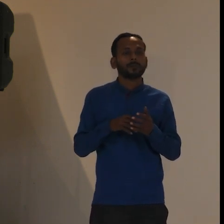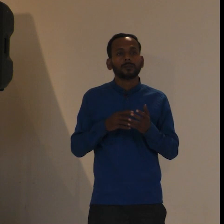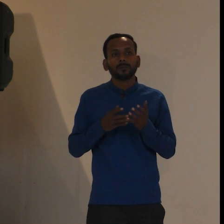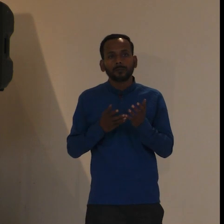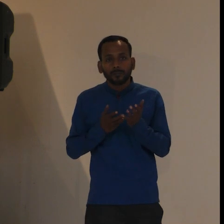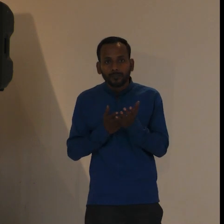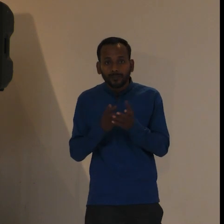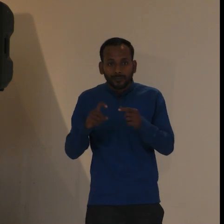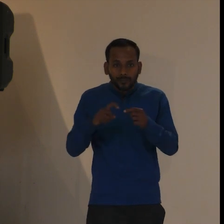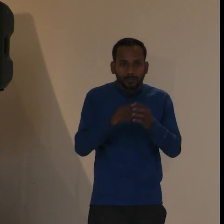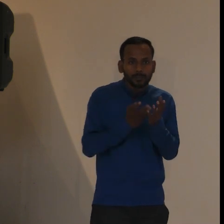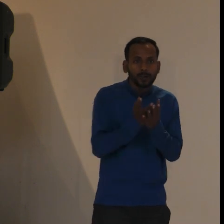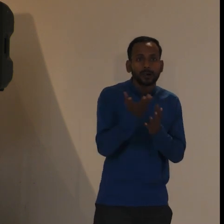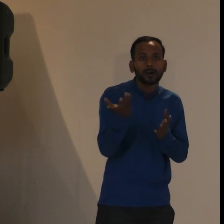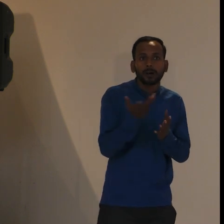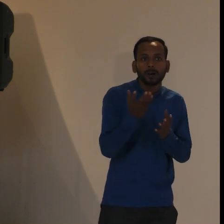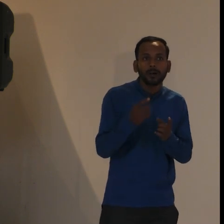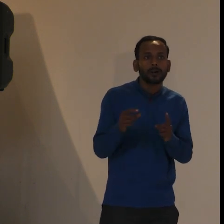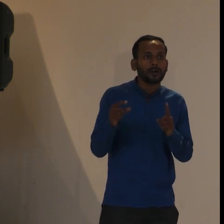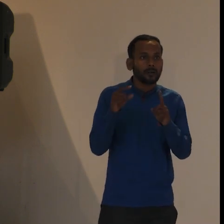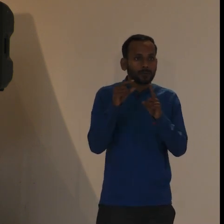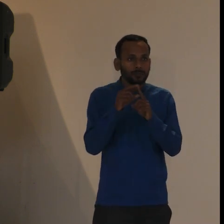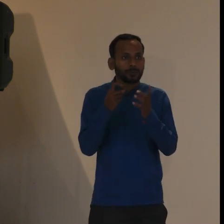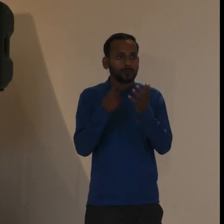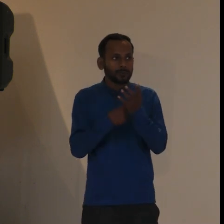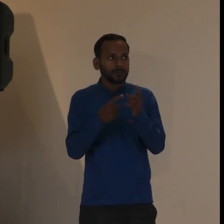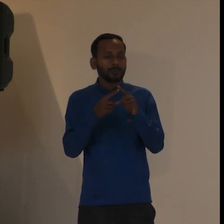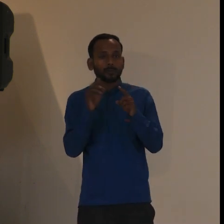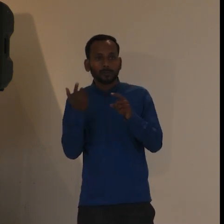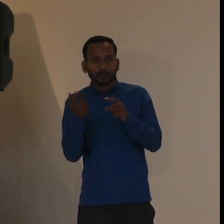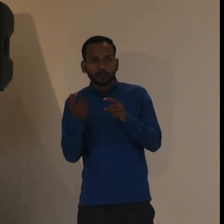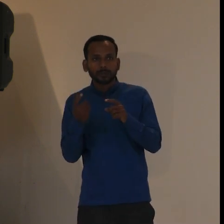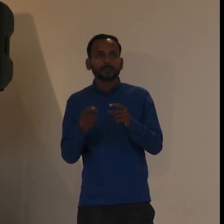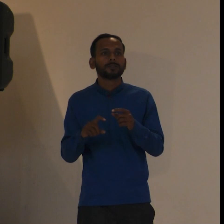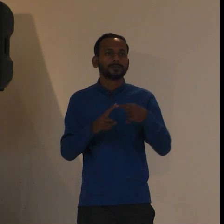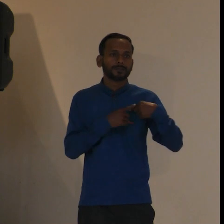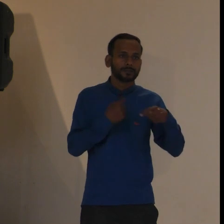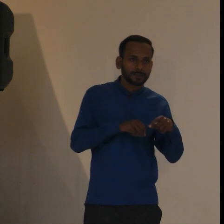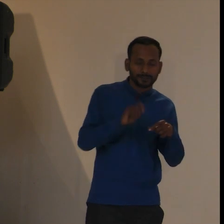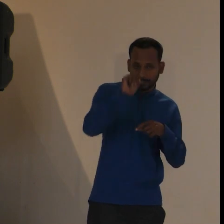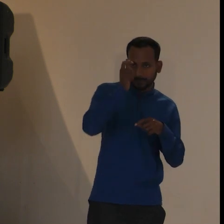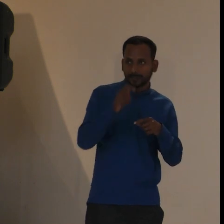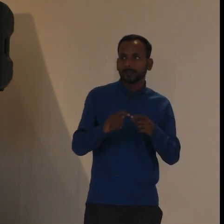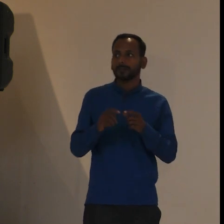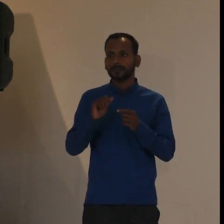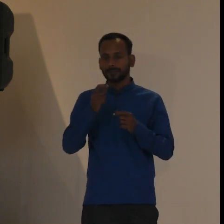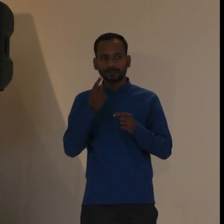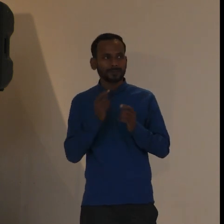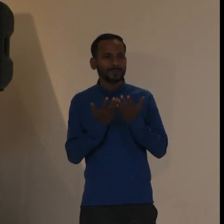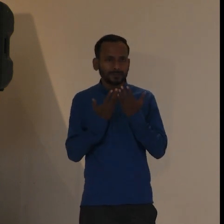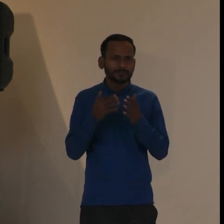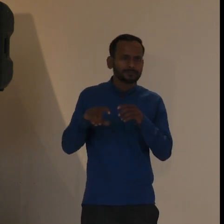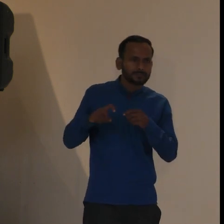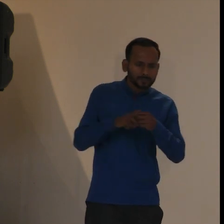primarily focuses on Indo-Portuguese Christian art. So it traces Islamic influences, Hindu influences, and Christian influences. So that's